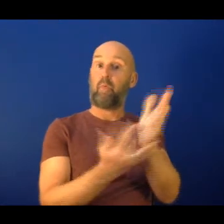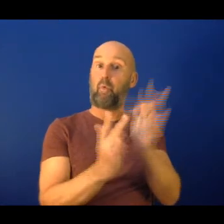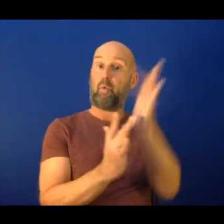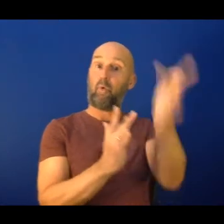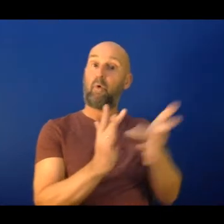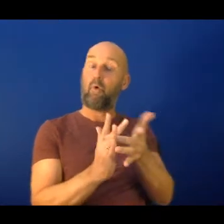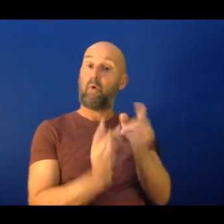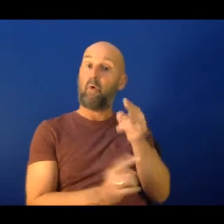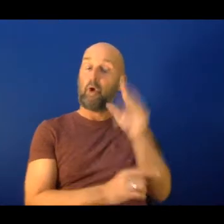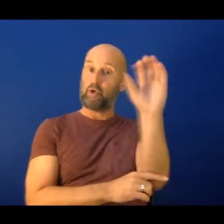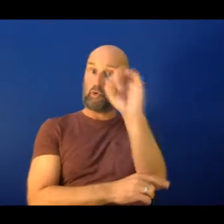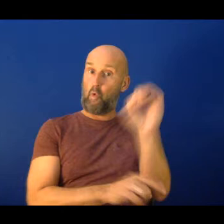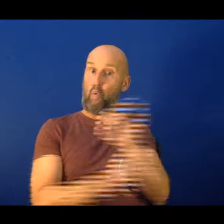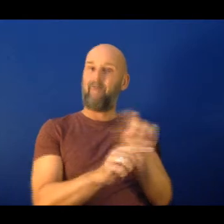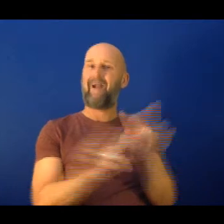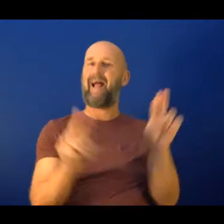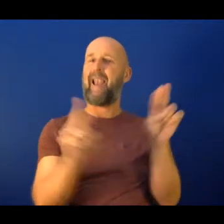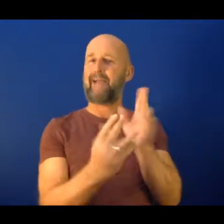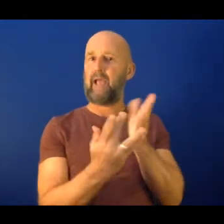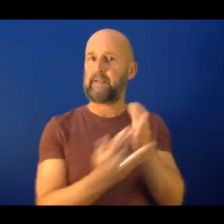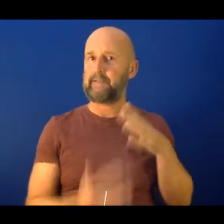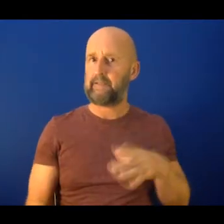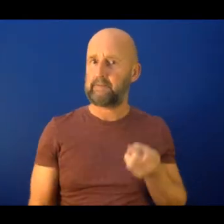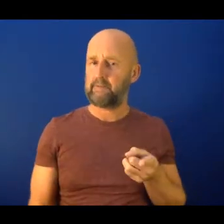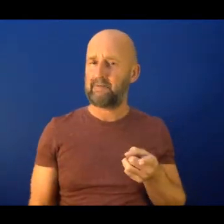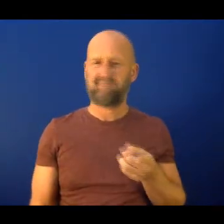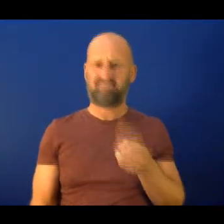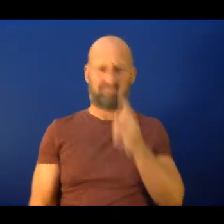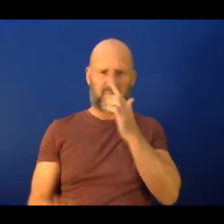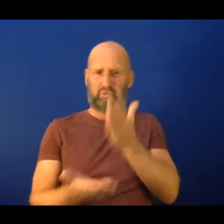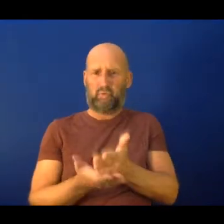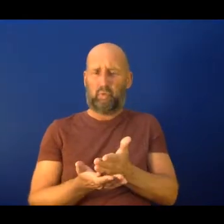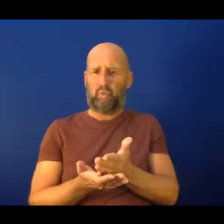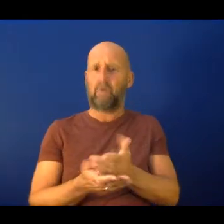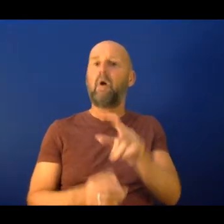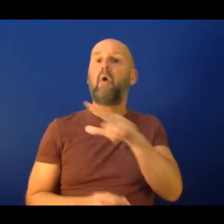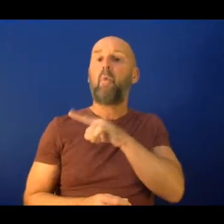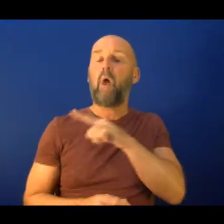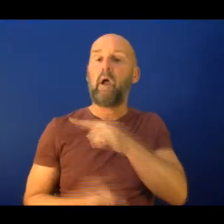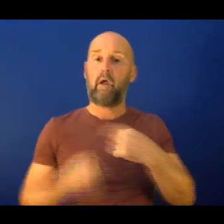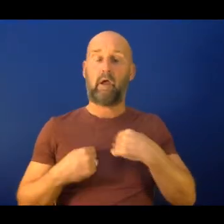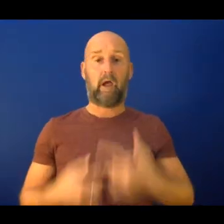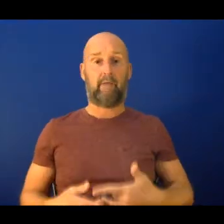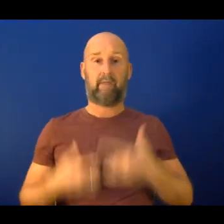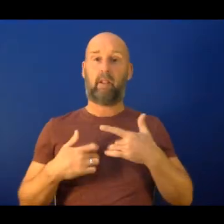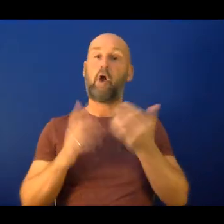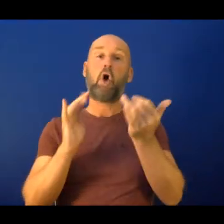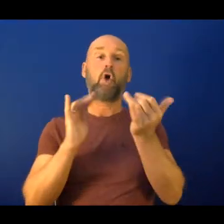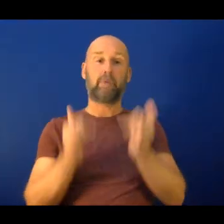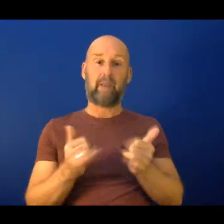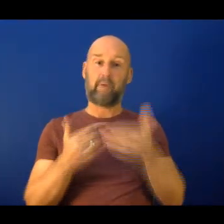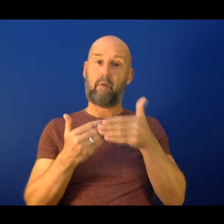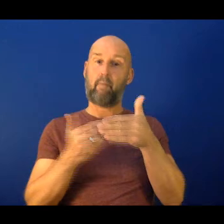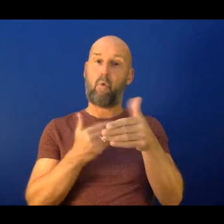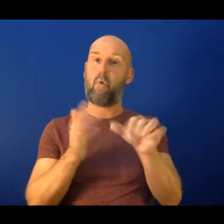needs on a Zoom meeting. But I don't think that is true. And actually, I think I've sometimes found it